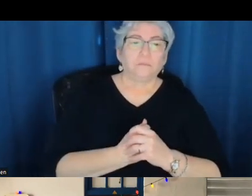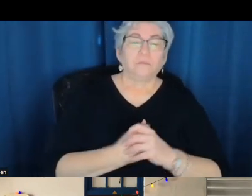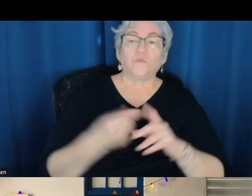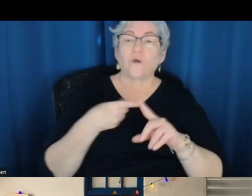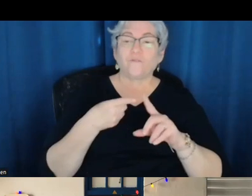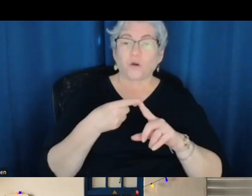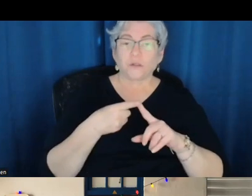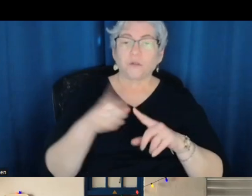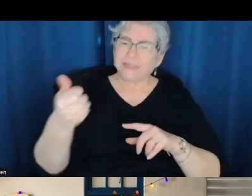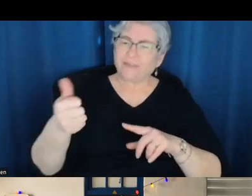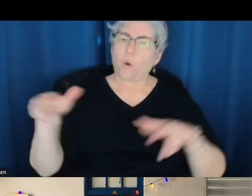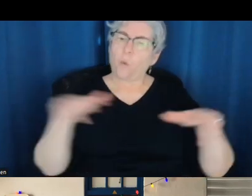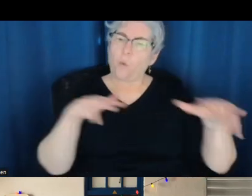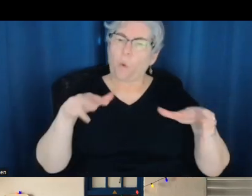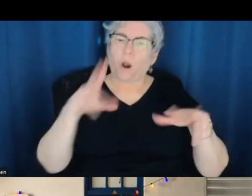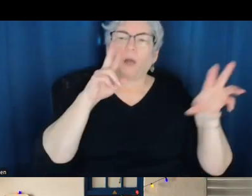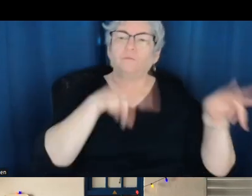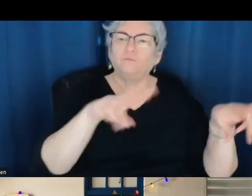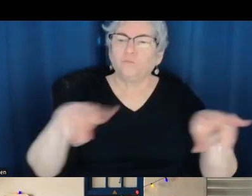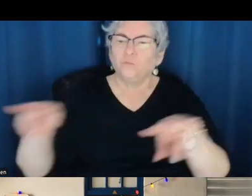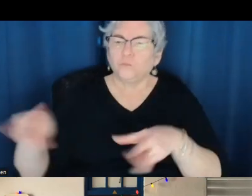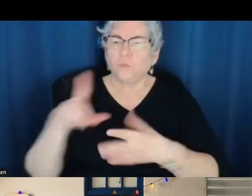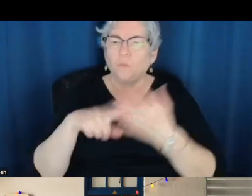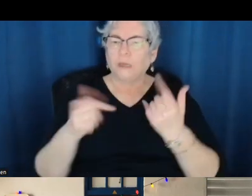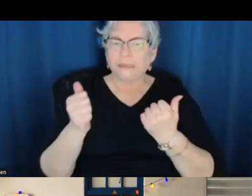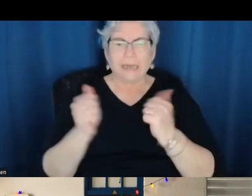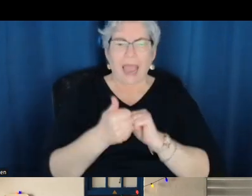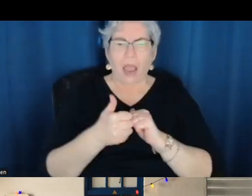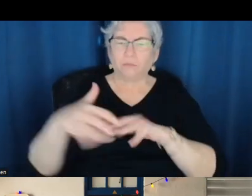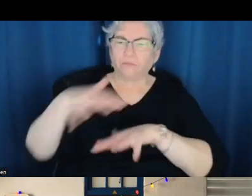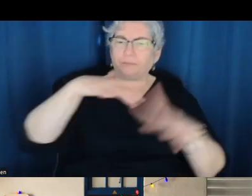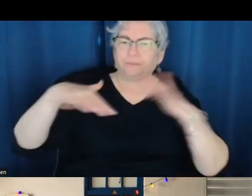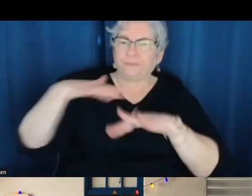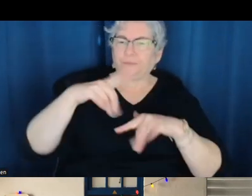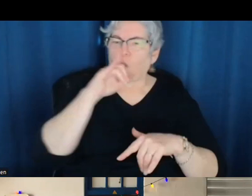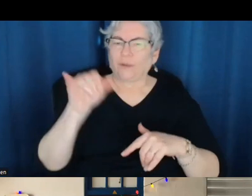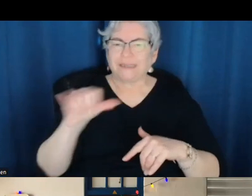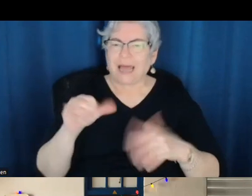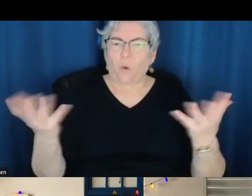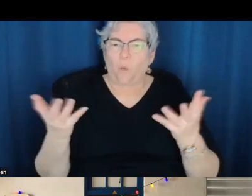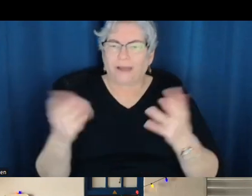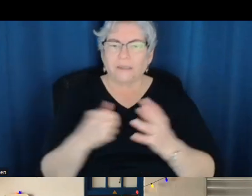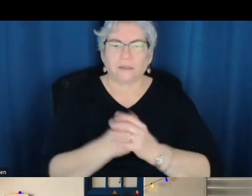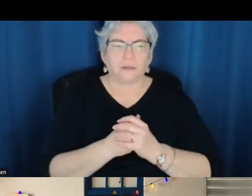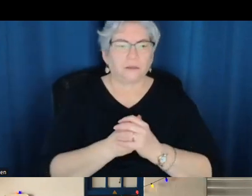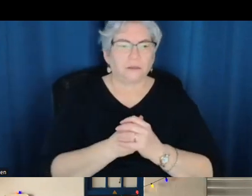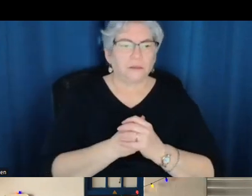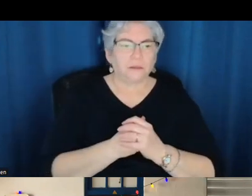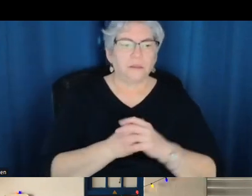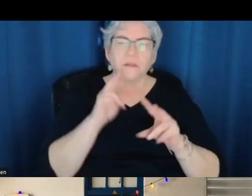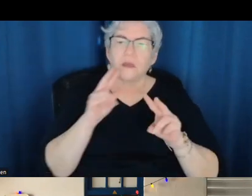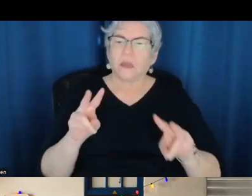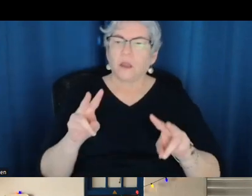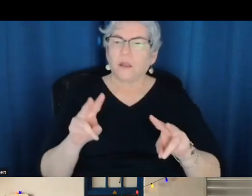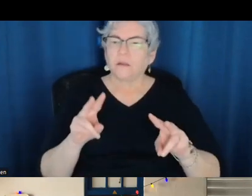First, walk your property to identify the high-use circulation routes. Then, consider